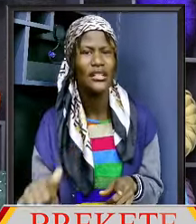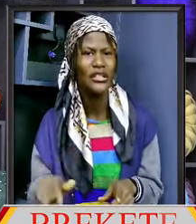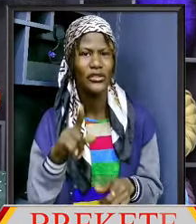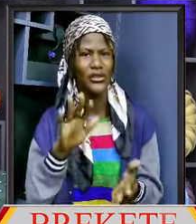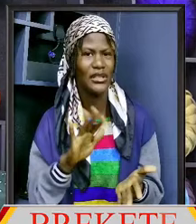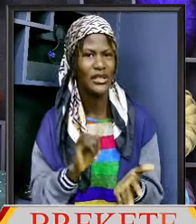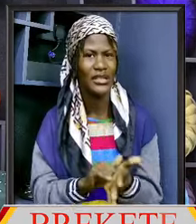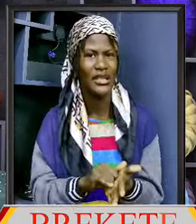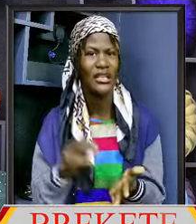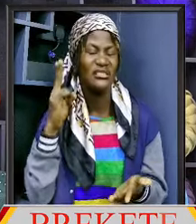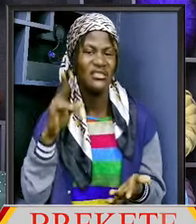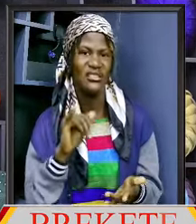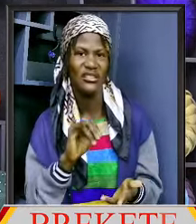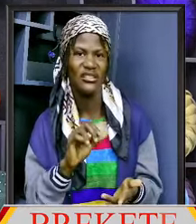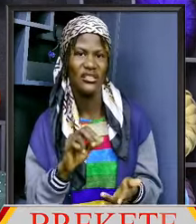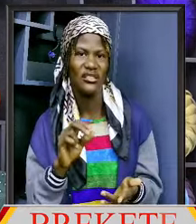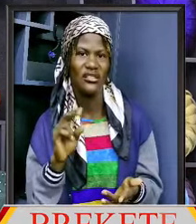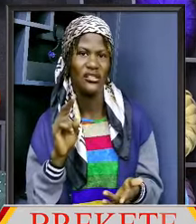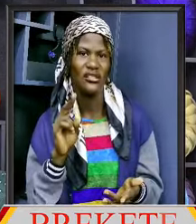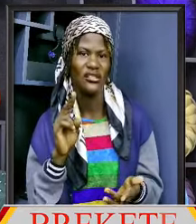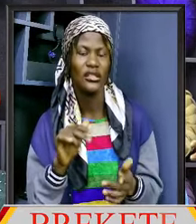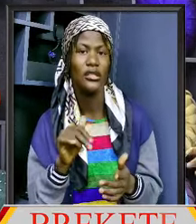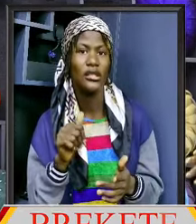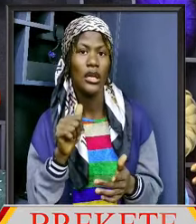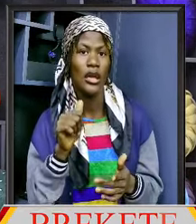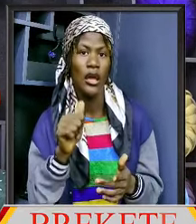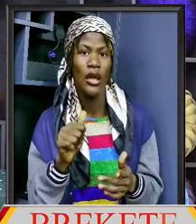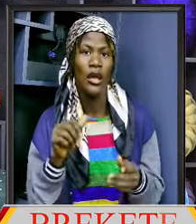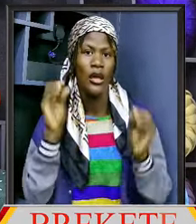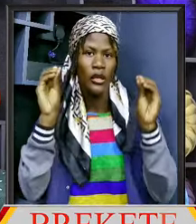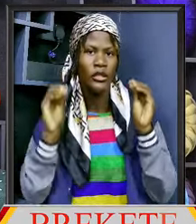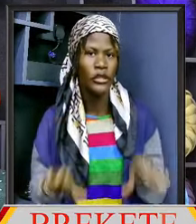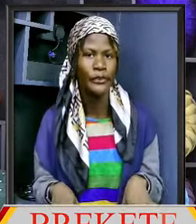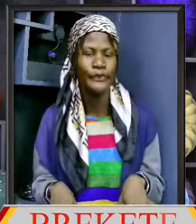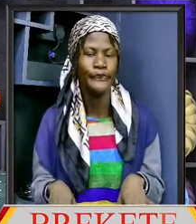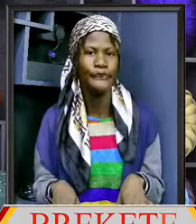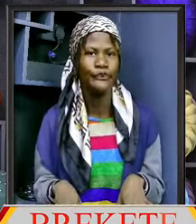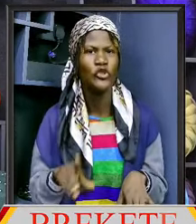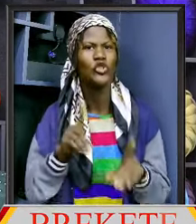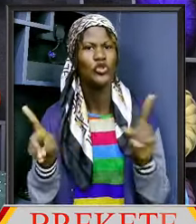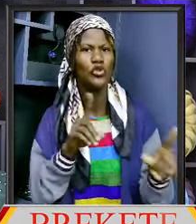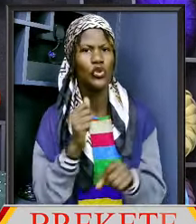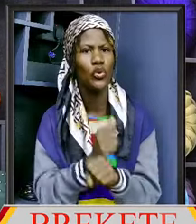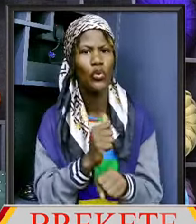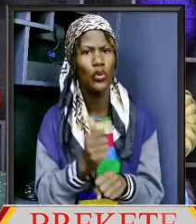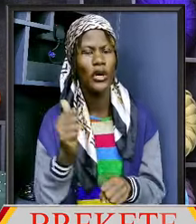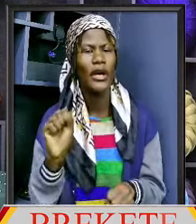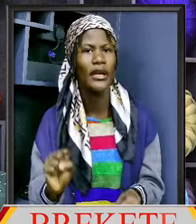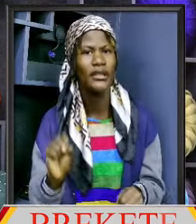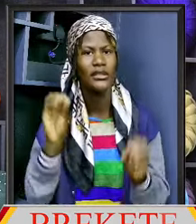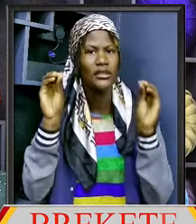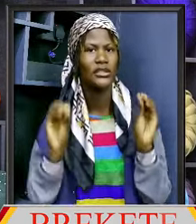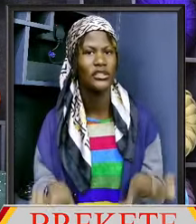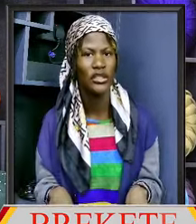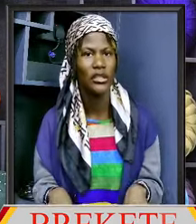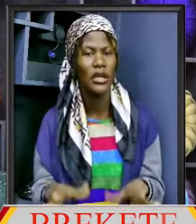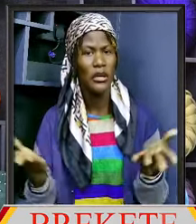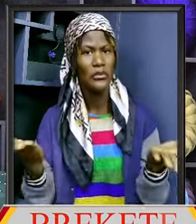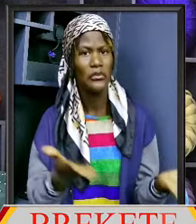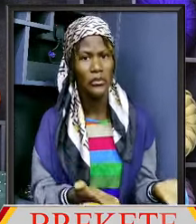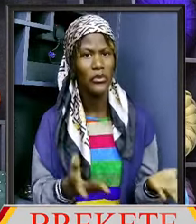dey pay money as a teacher. He dey do work as teacher. Carry and come for our work.